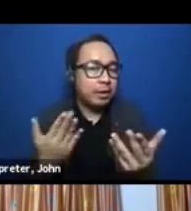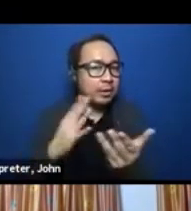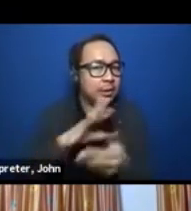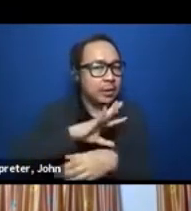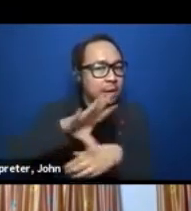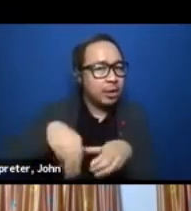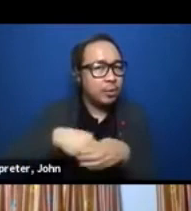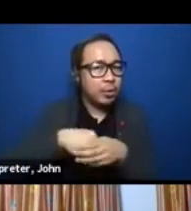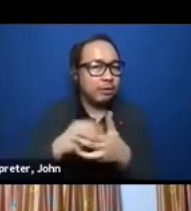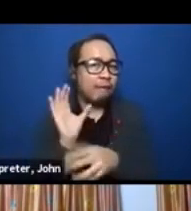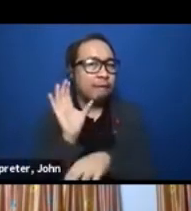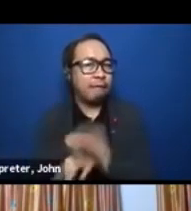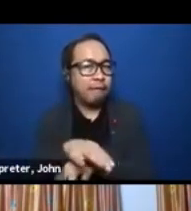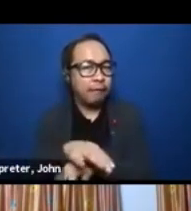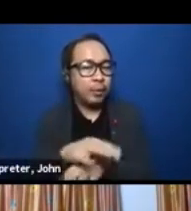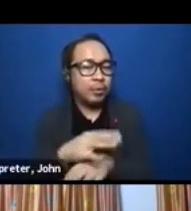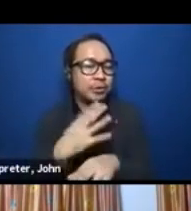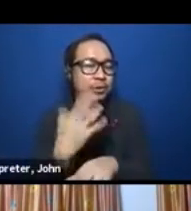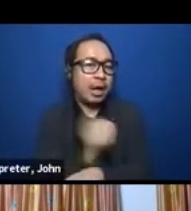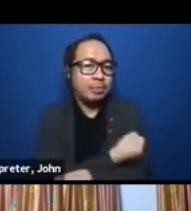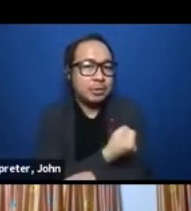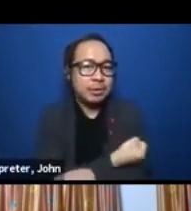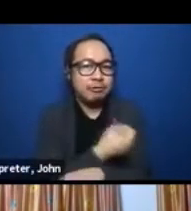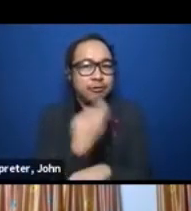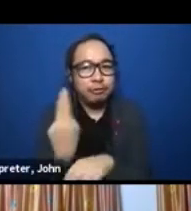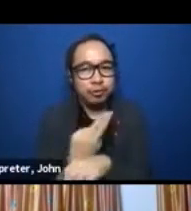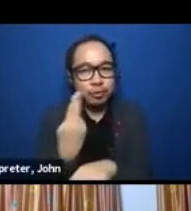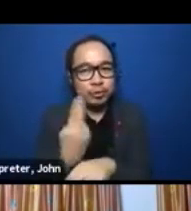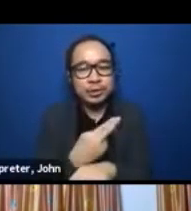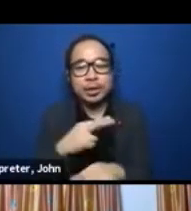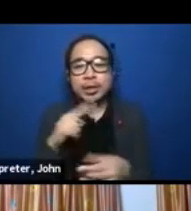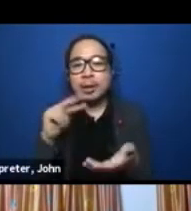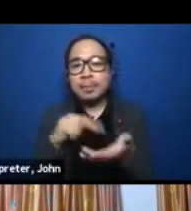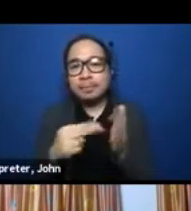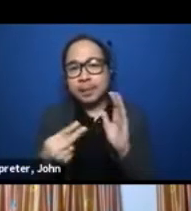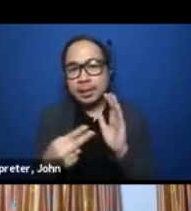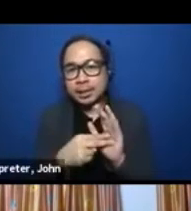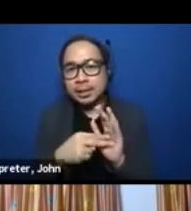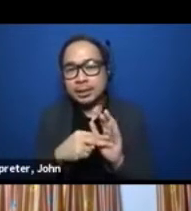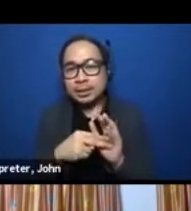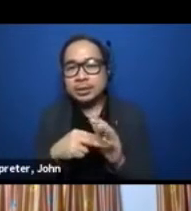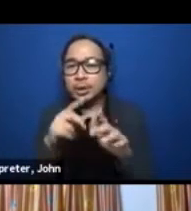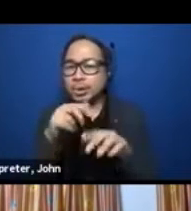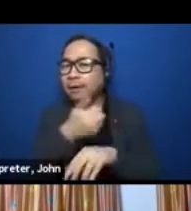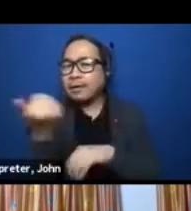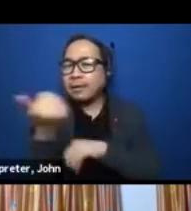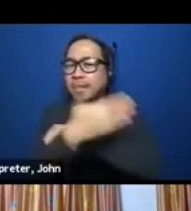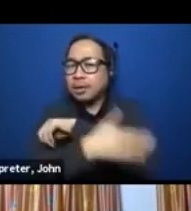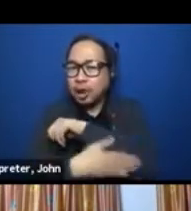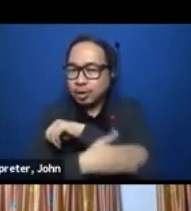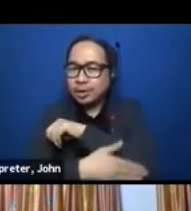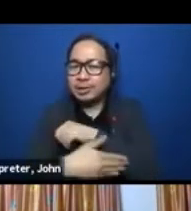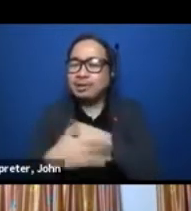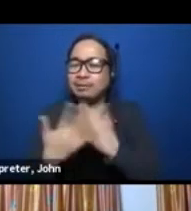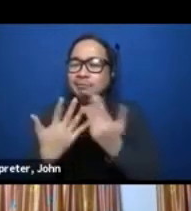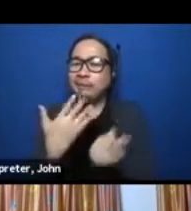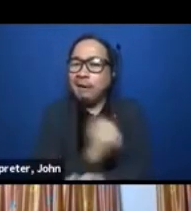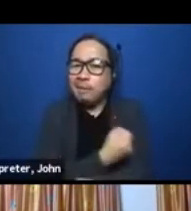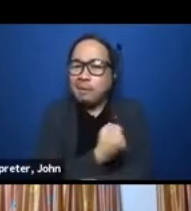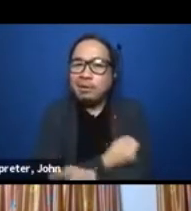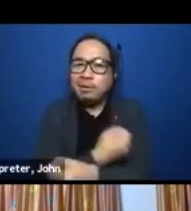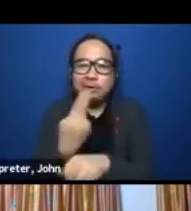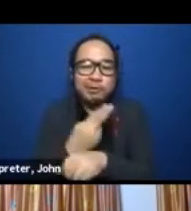false substance use as well. It's somehow the in other countries, the substance use or physical